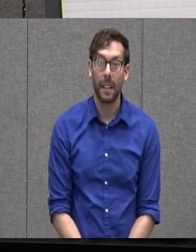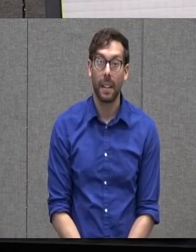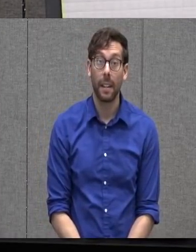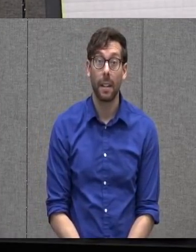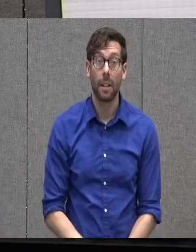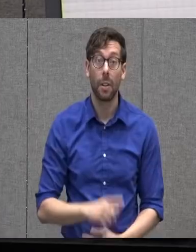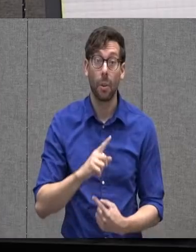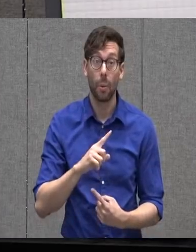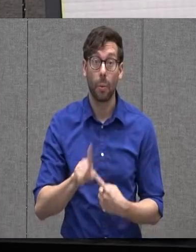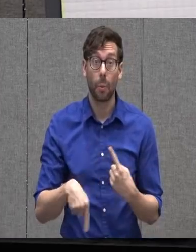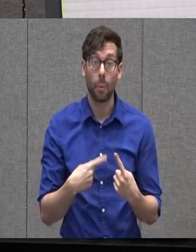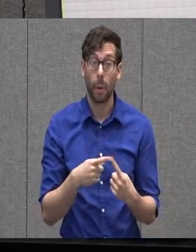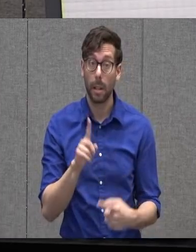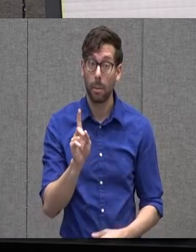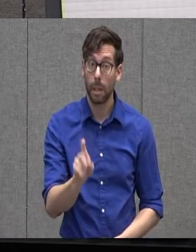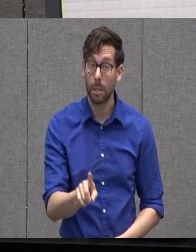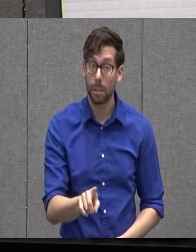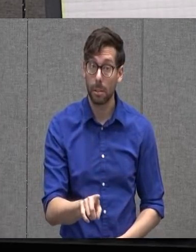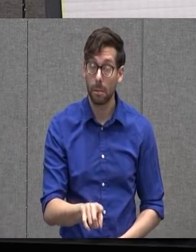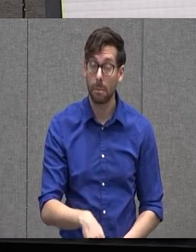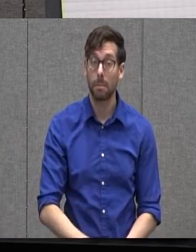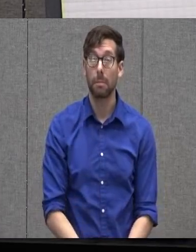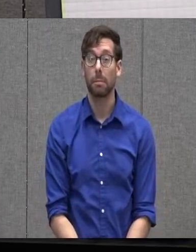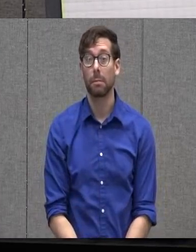A when question?